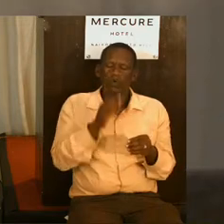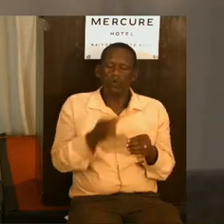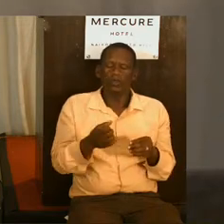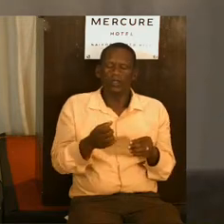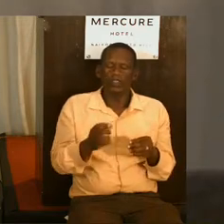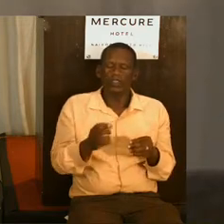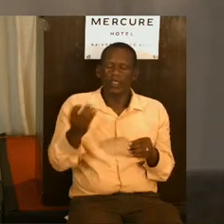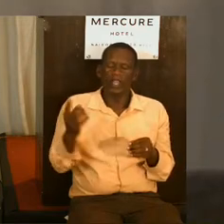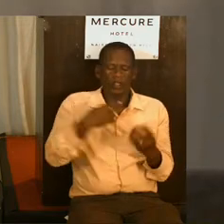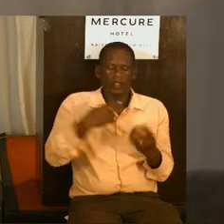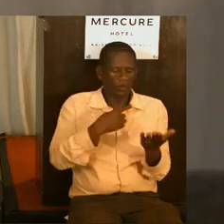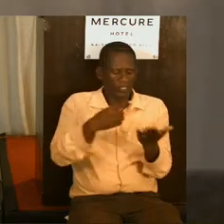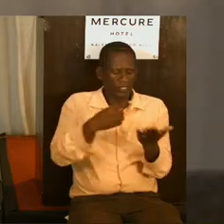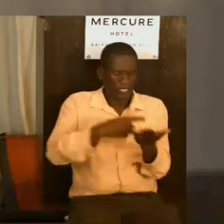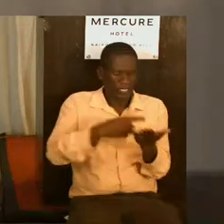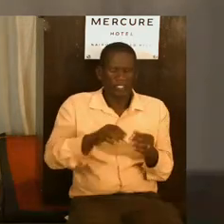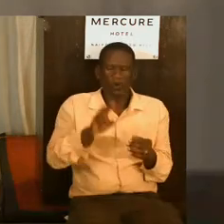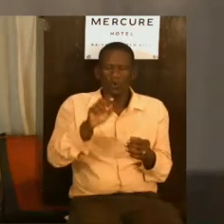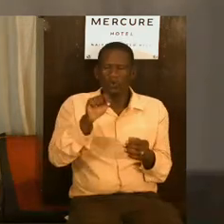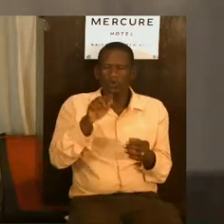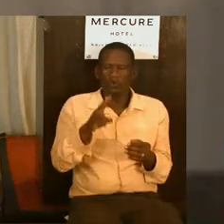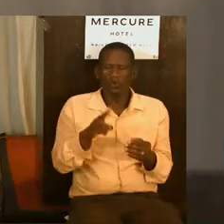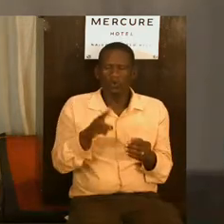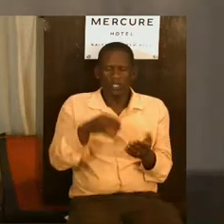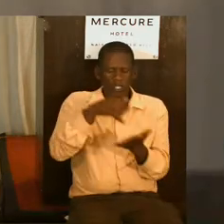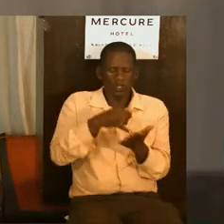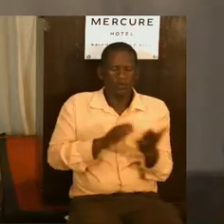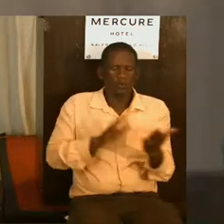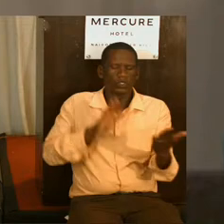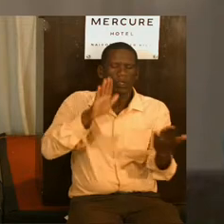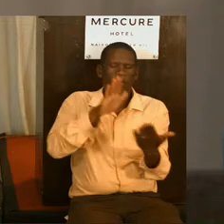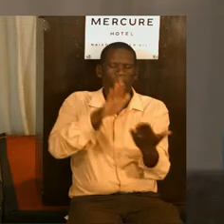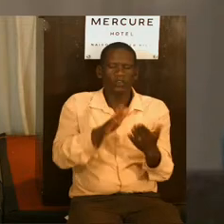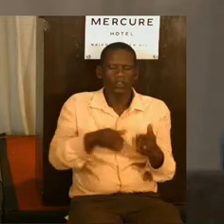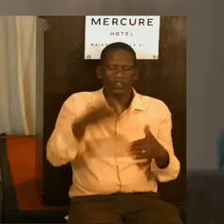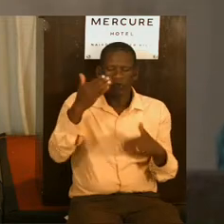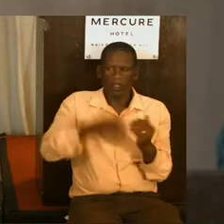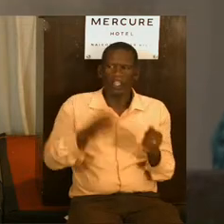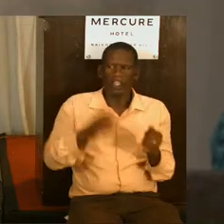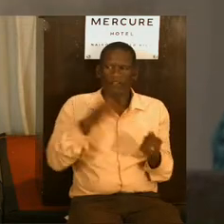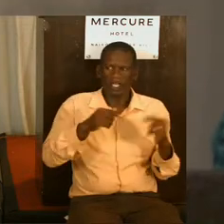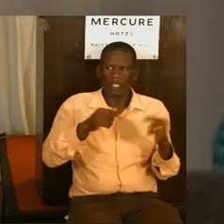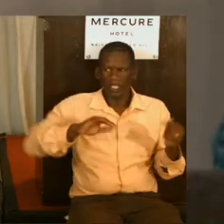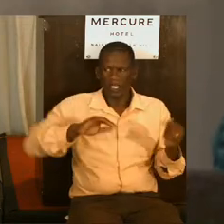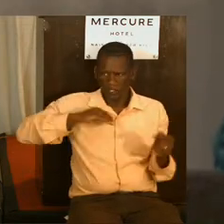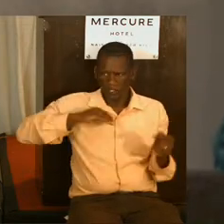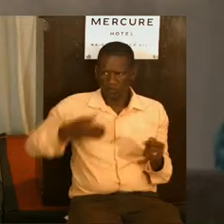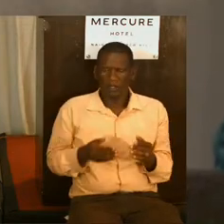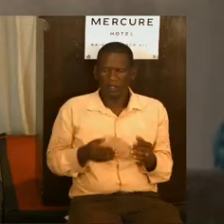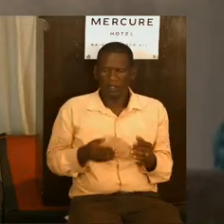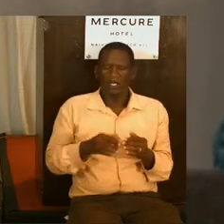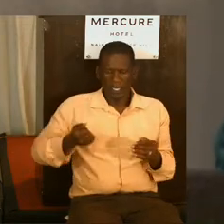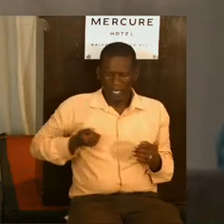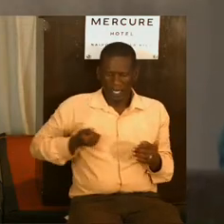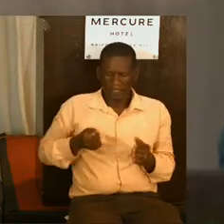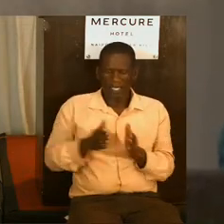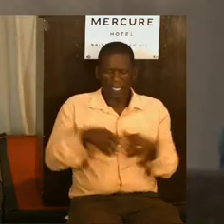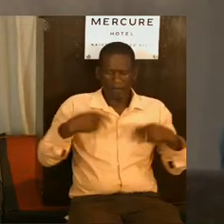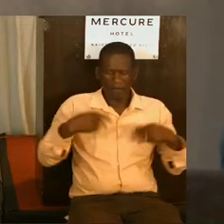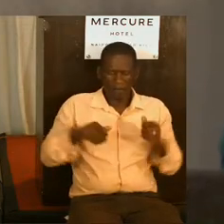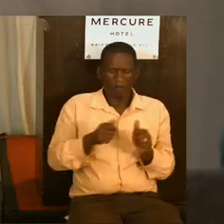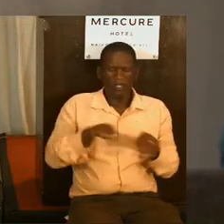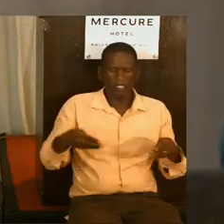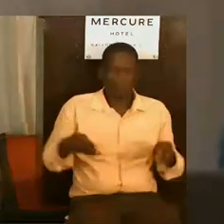three we are going to be discussing utu an inclusive approach to end violence against women girls and